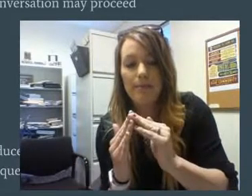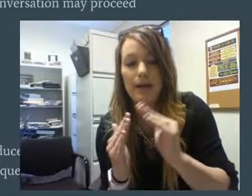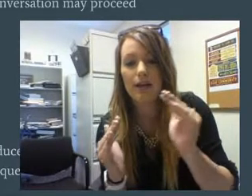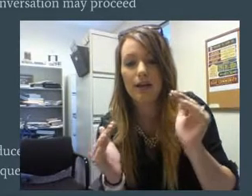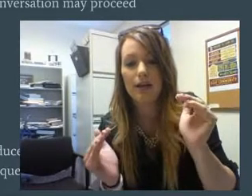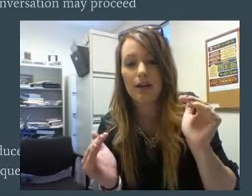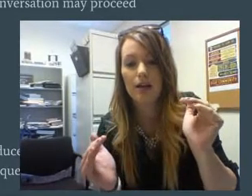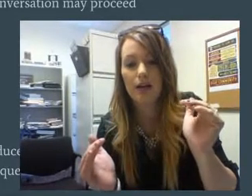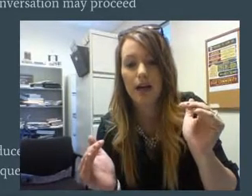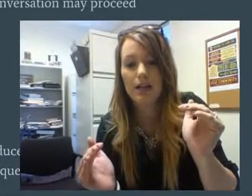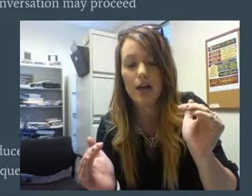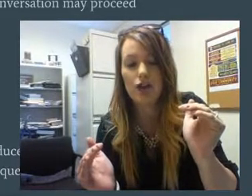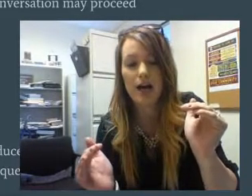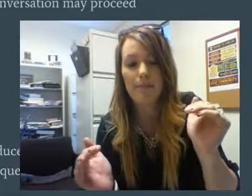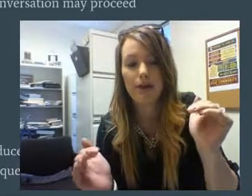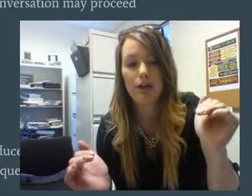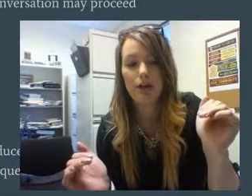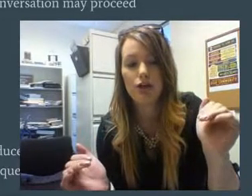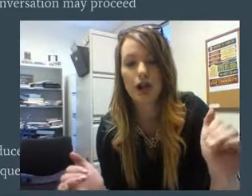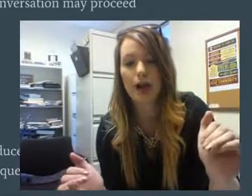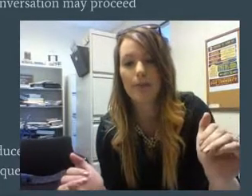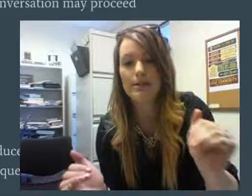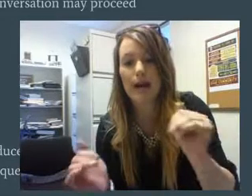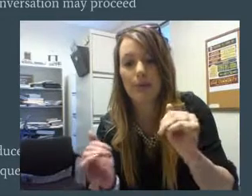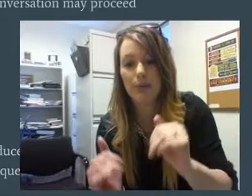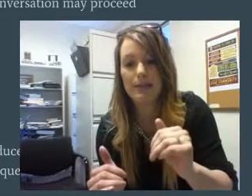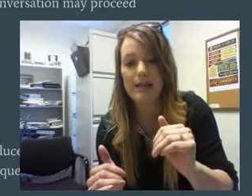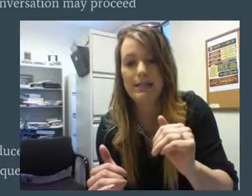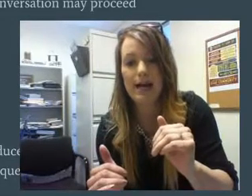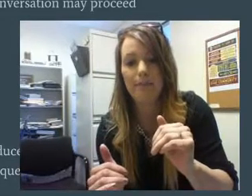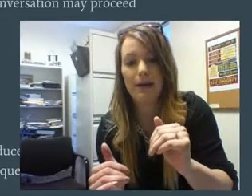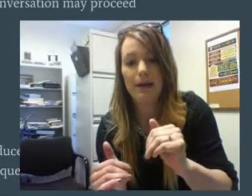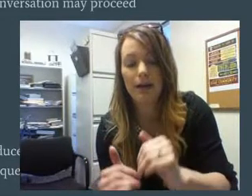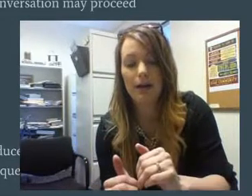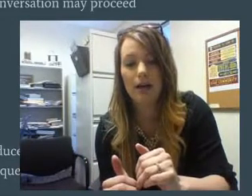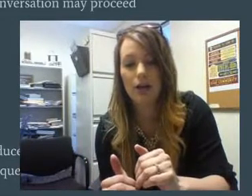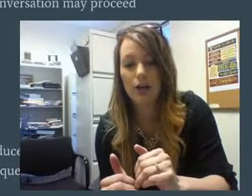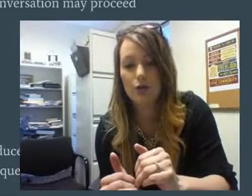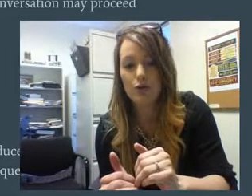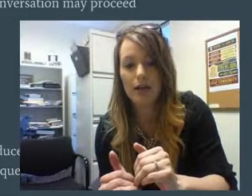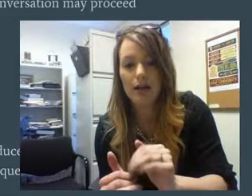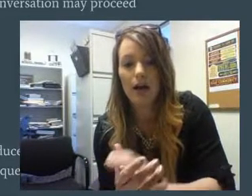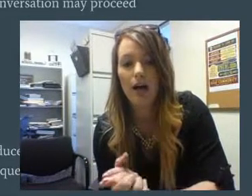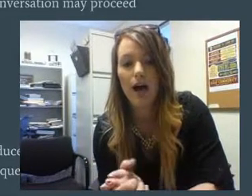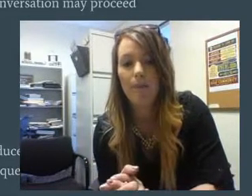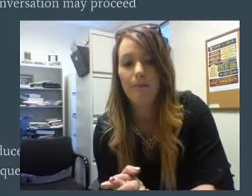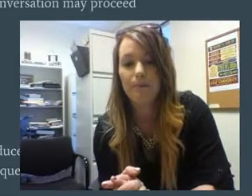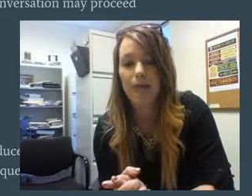topic, acknowledge topic, talk about topic, restate topic, conclusion.